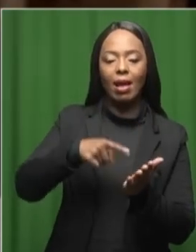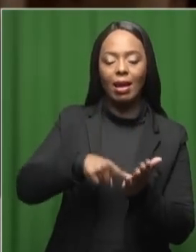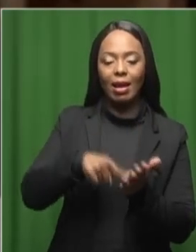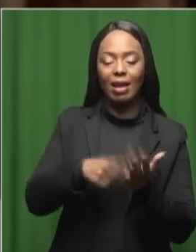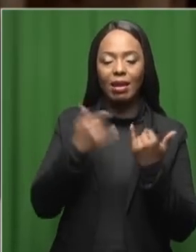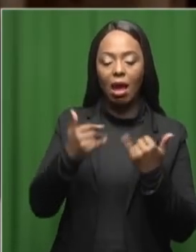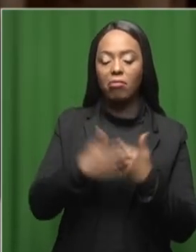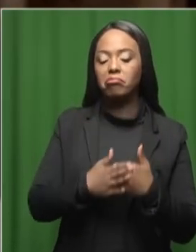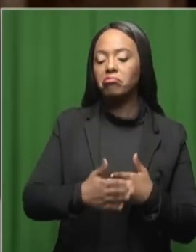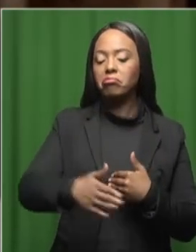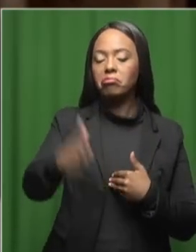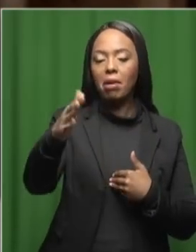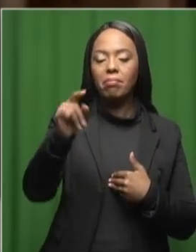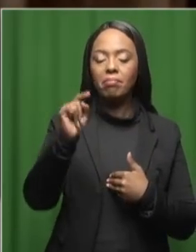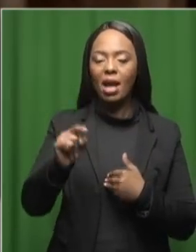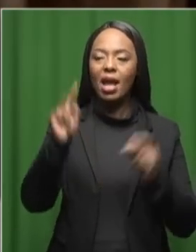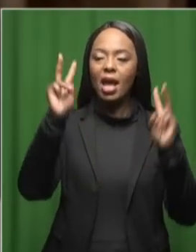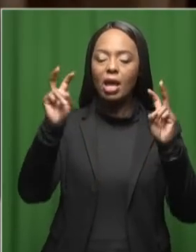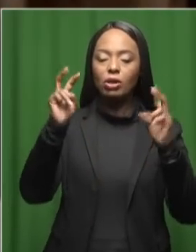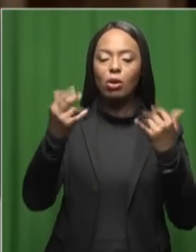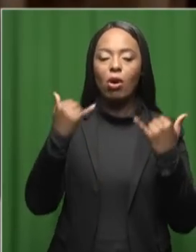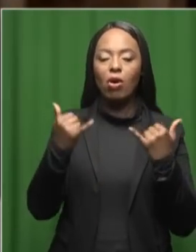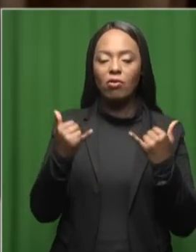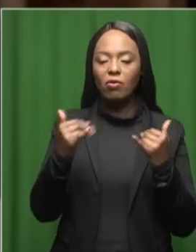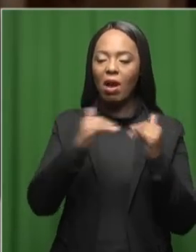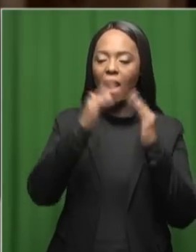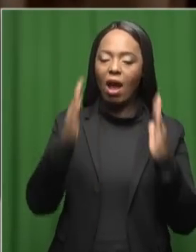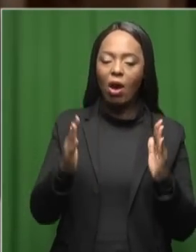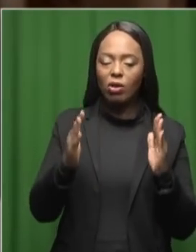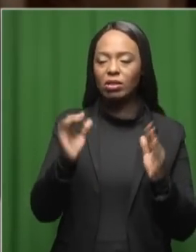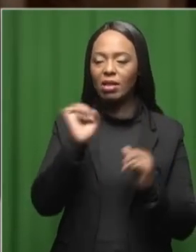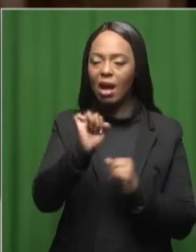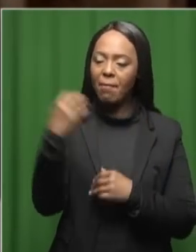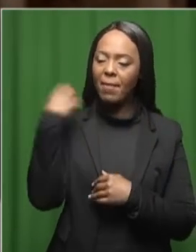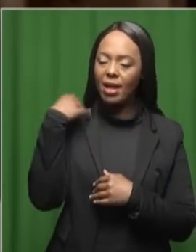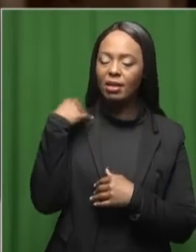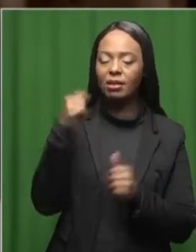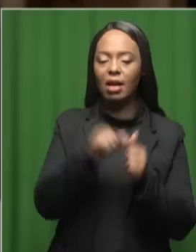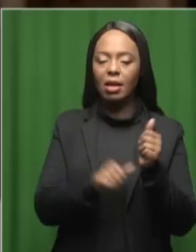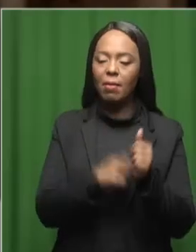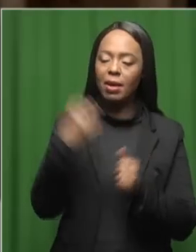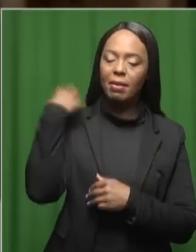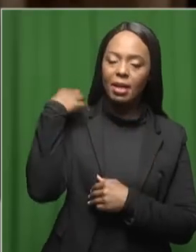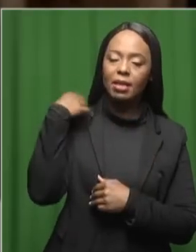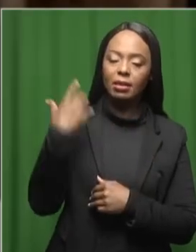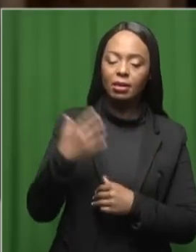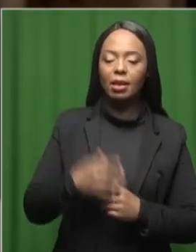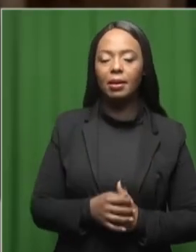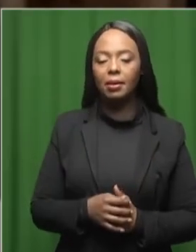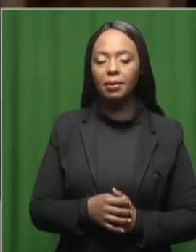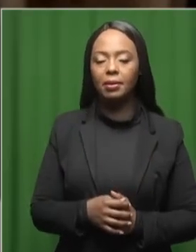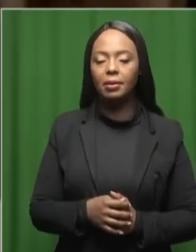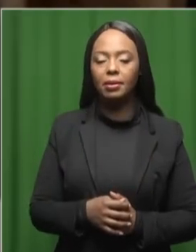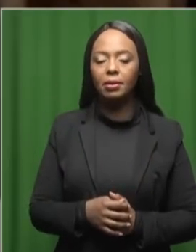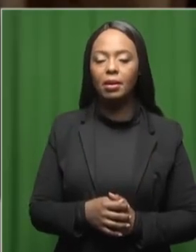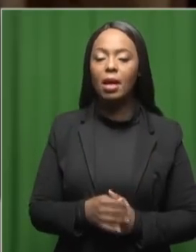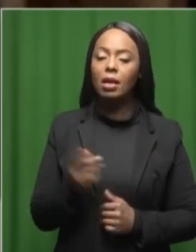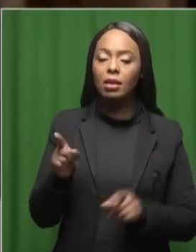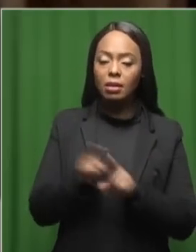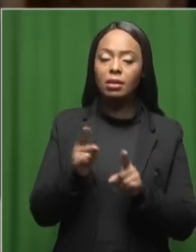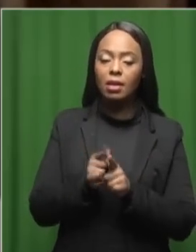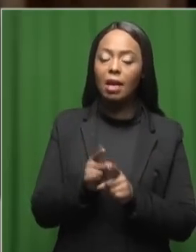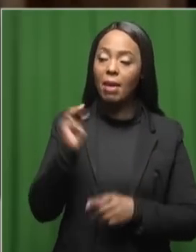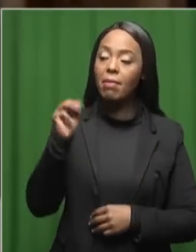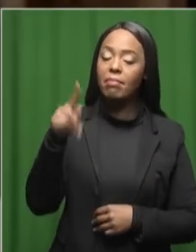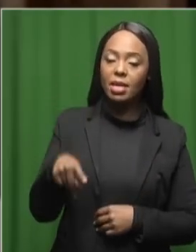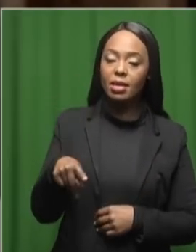be dealing with the issue of residential houses for ministers and deputy ministers, as well as